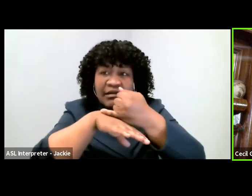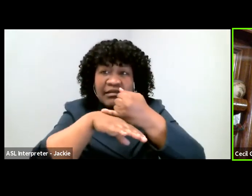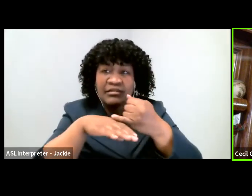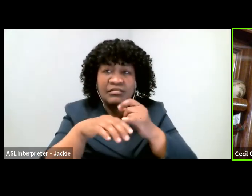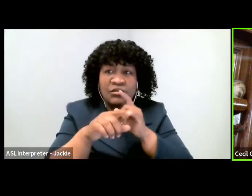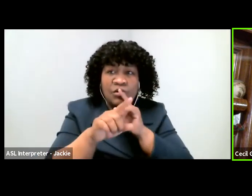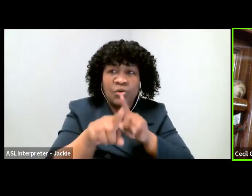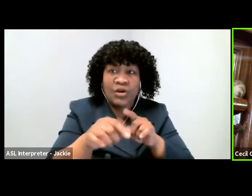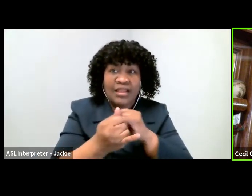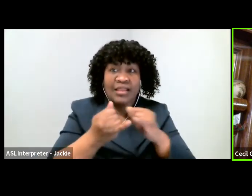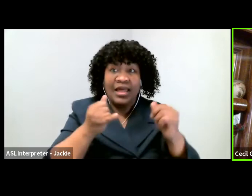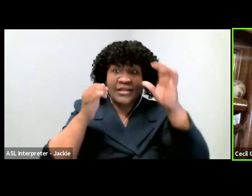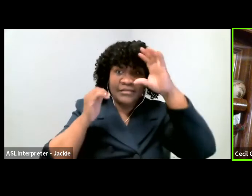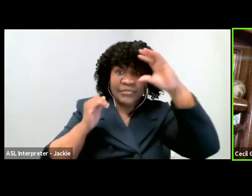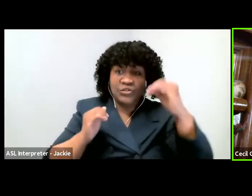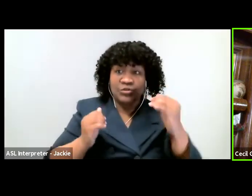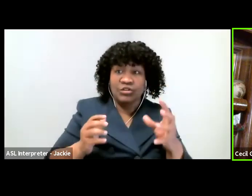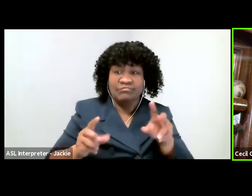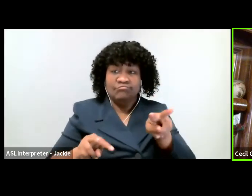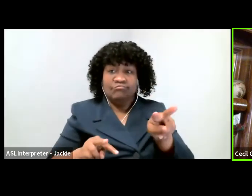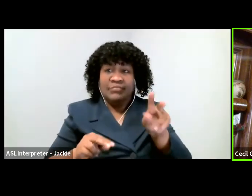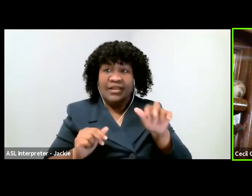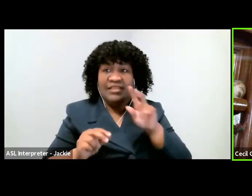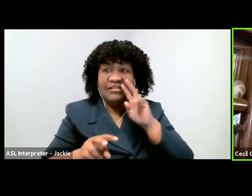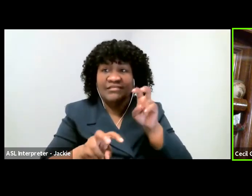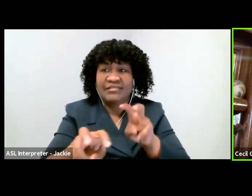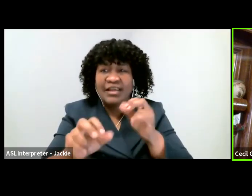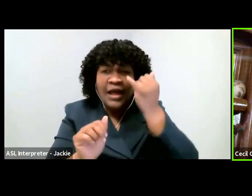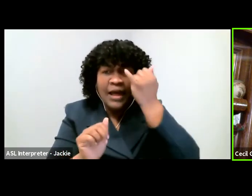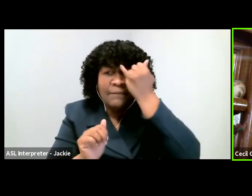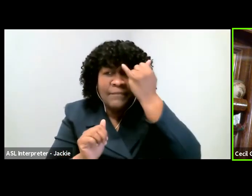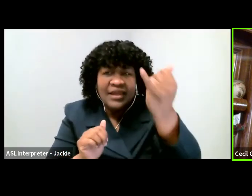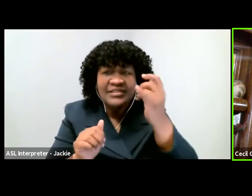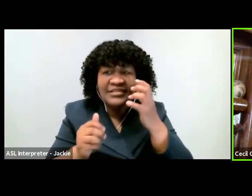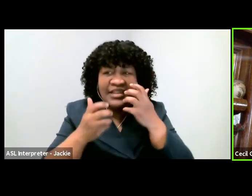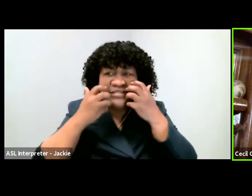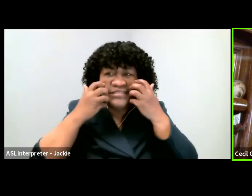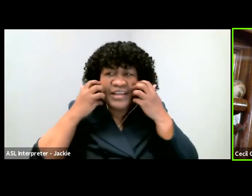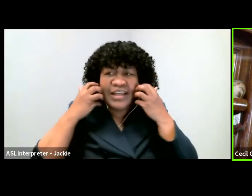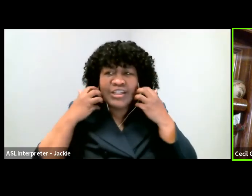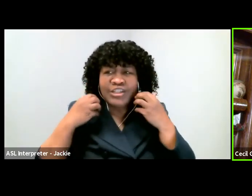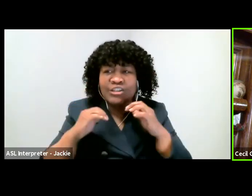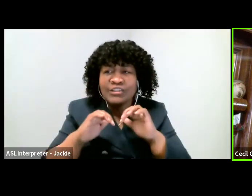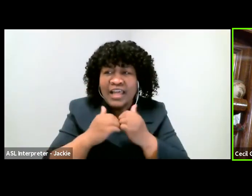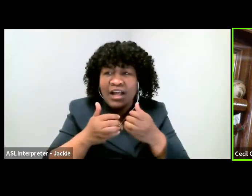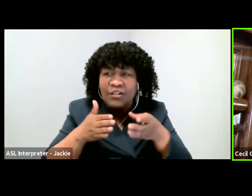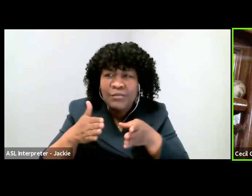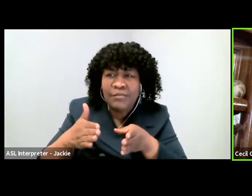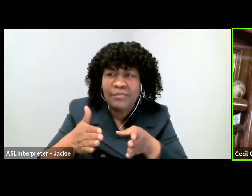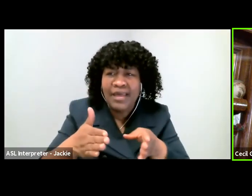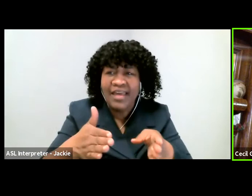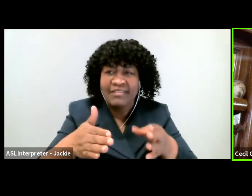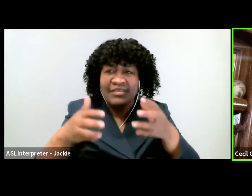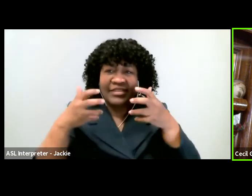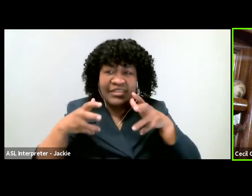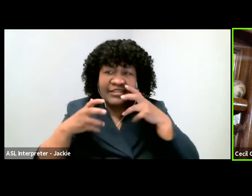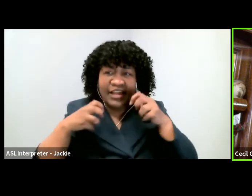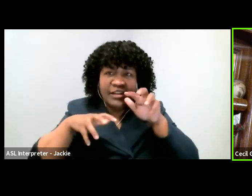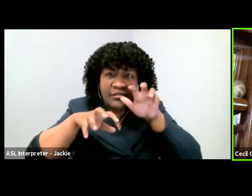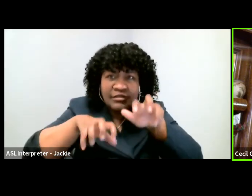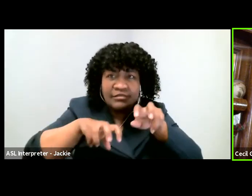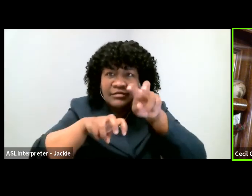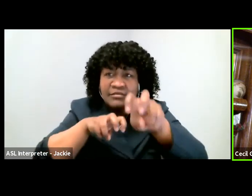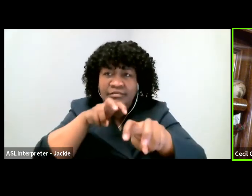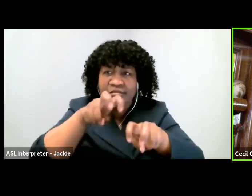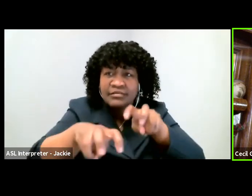men might receive it. I imagined that net of tigers, that teeming labyrinth of tigers inflicting horror upon pastures